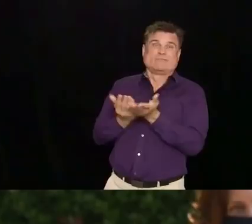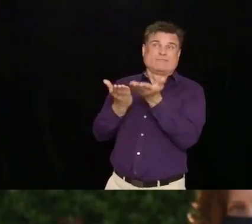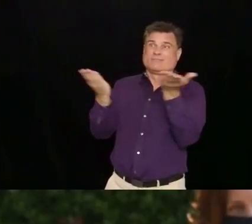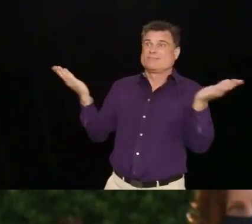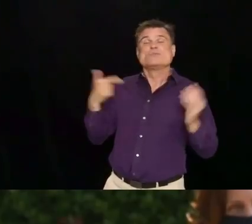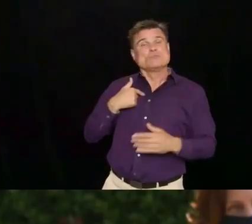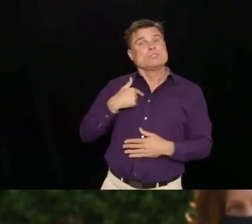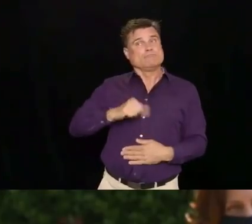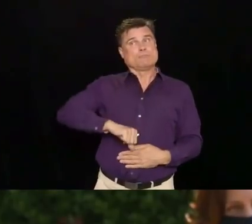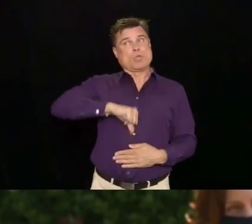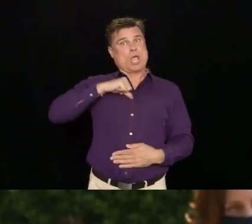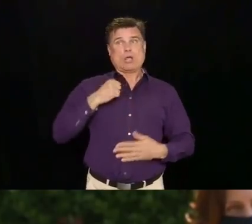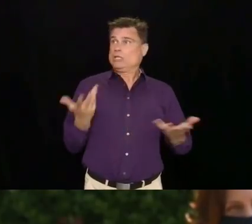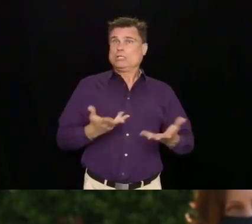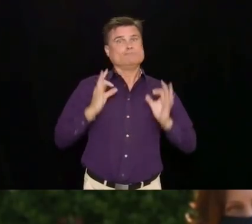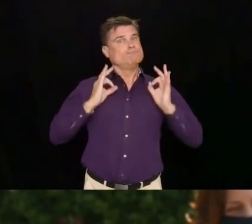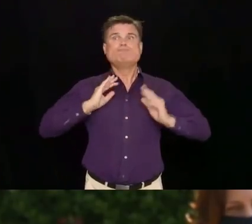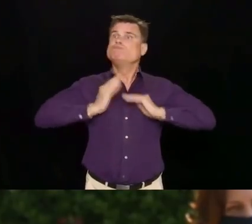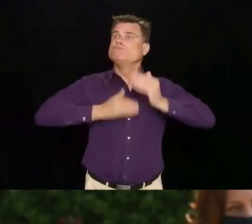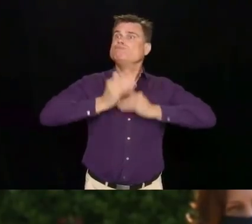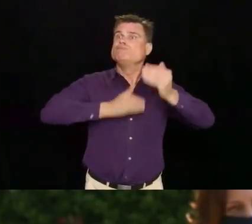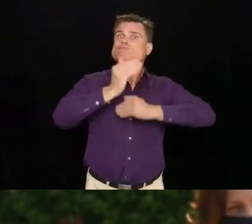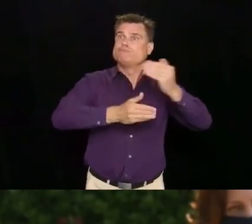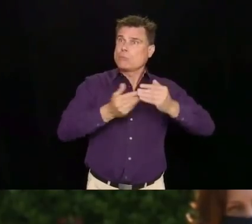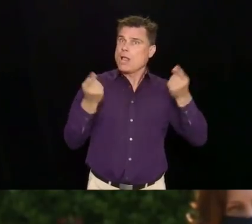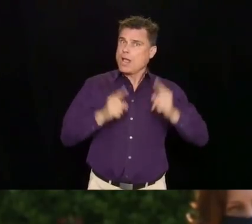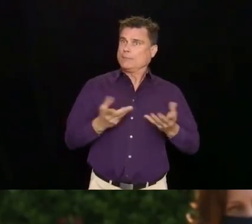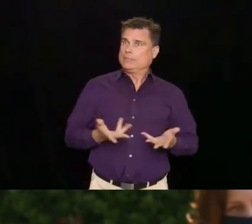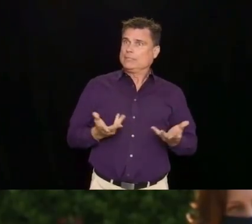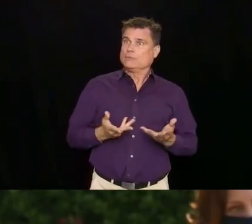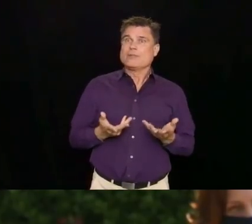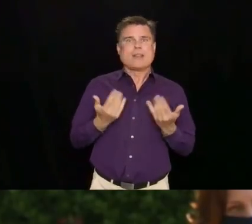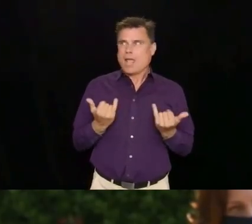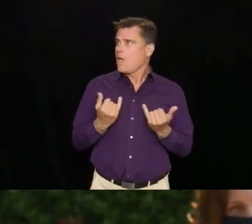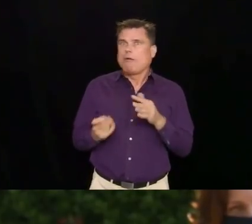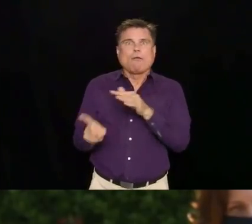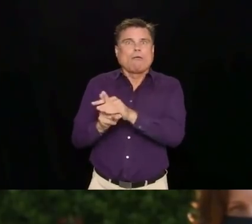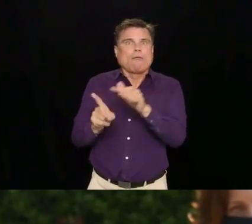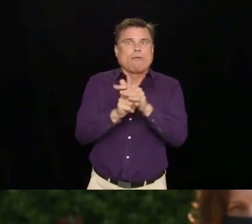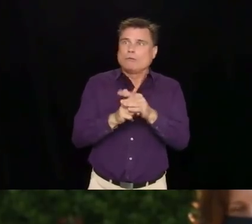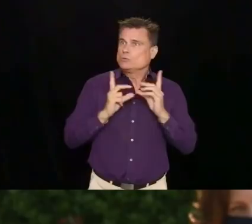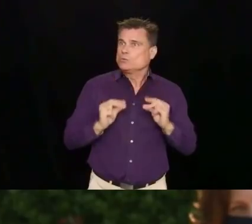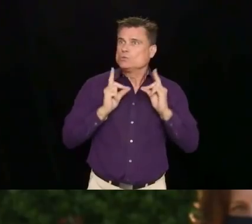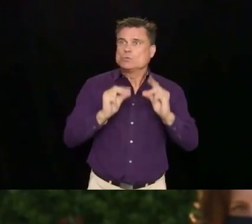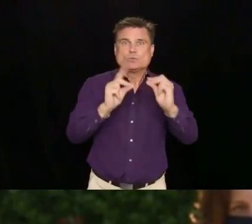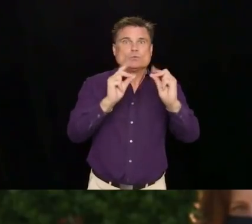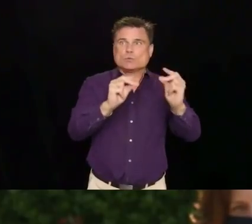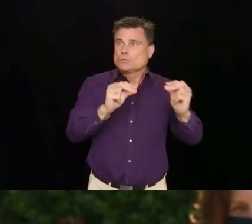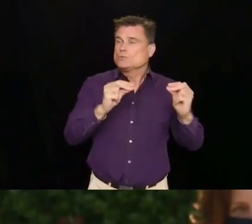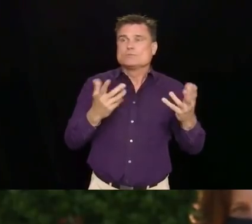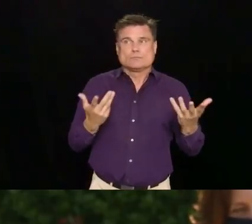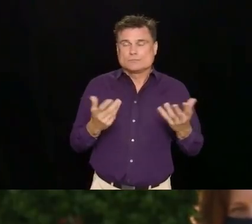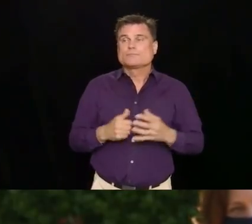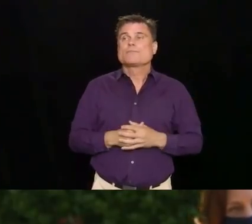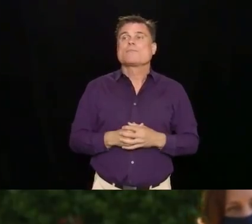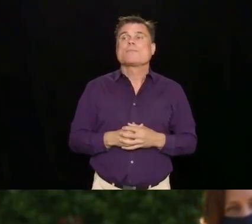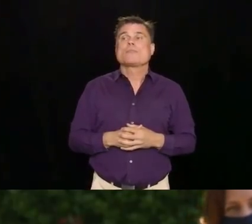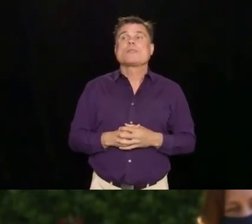proud of this announcement today. It's happening. It's happening now. The RFP is out. The beds are